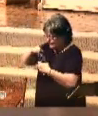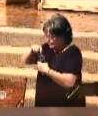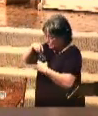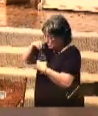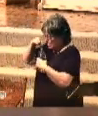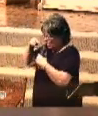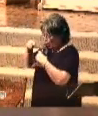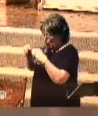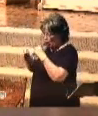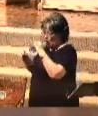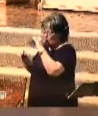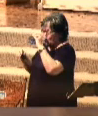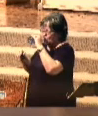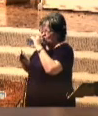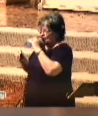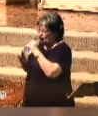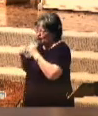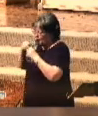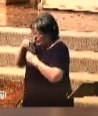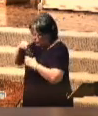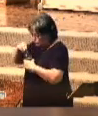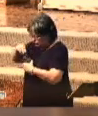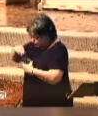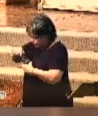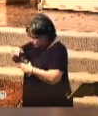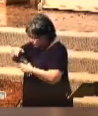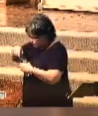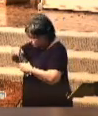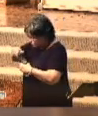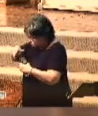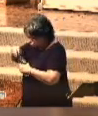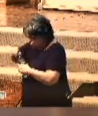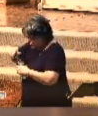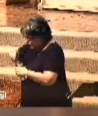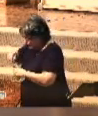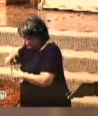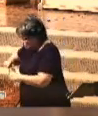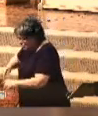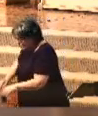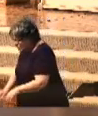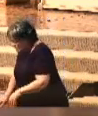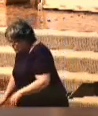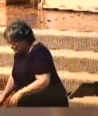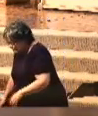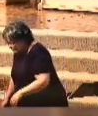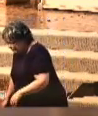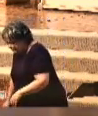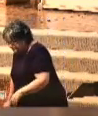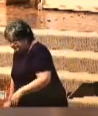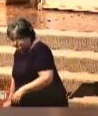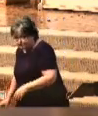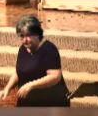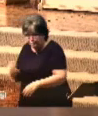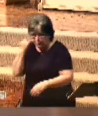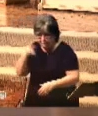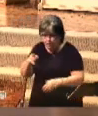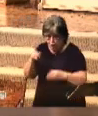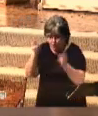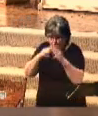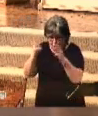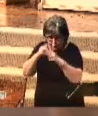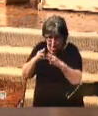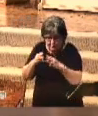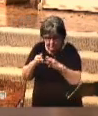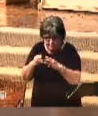worry actually causes problems. You know that. If someone worries a lot, it can cause physical difficulties,